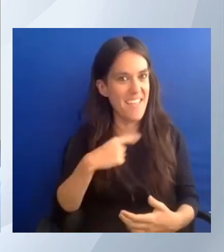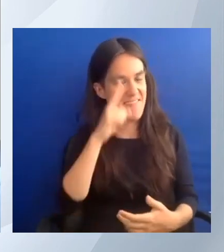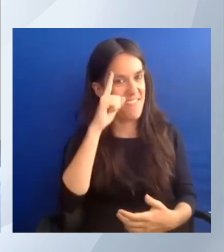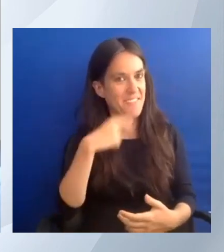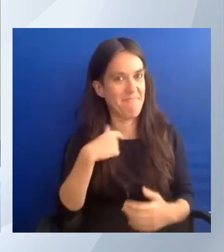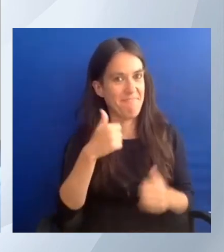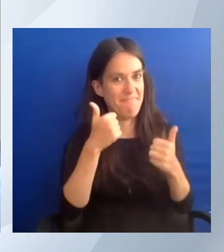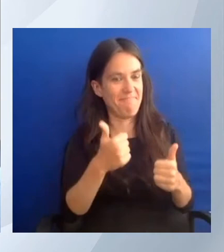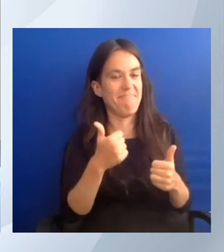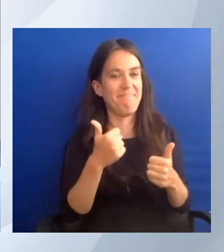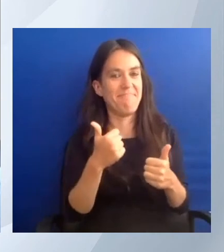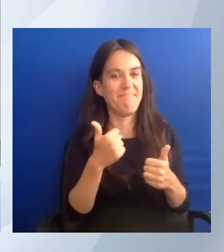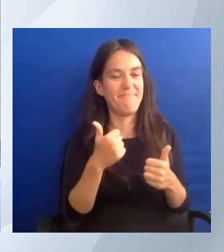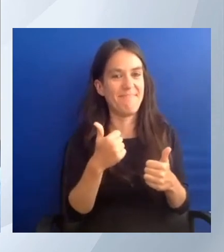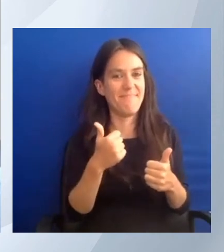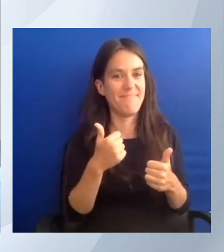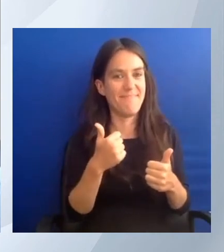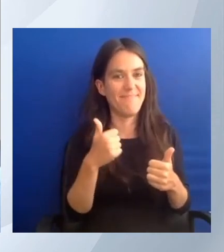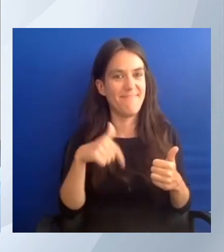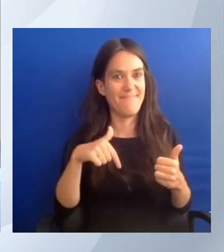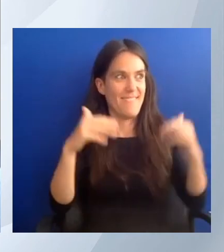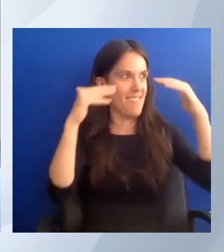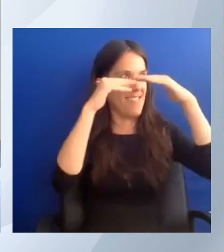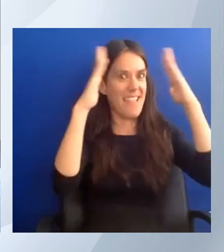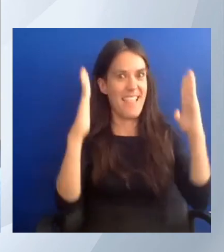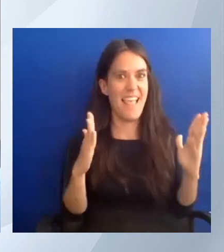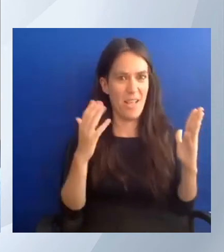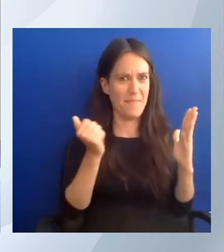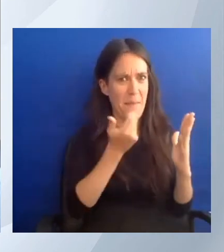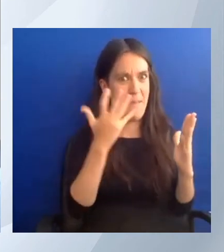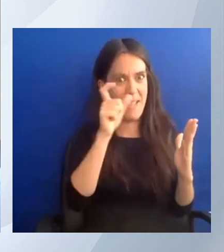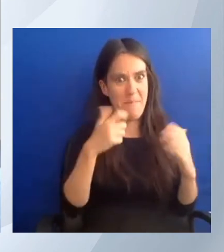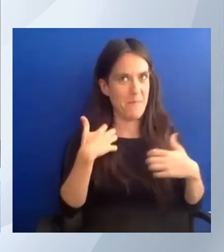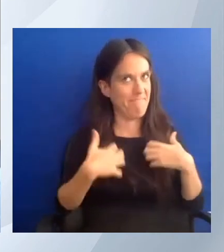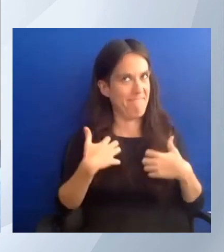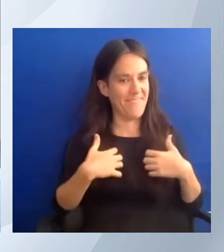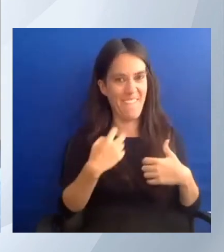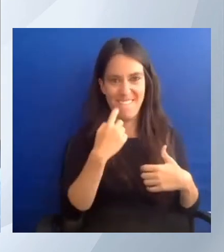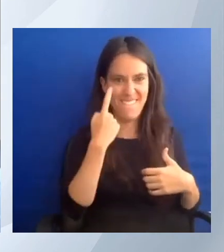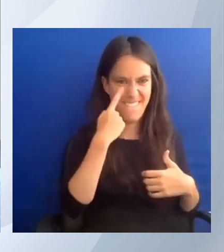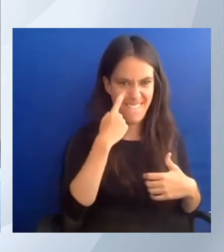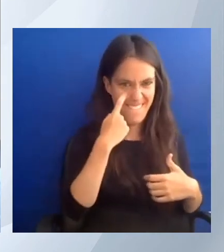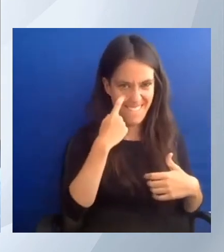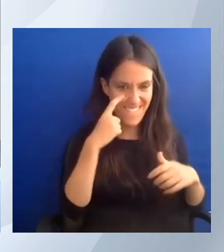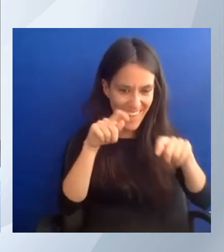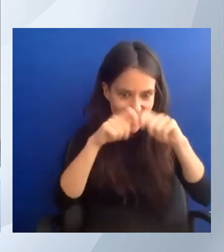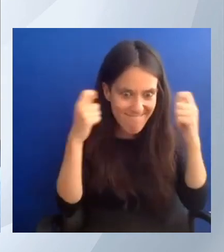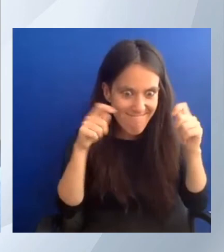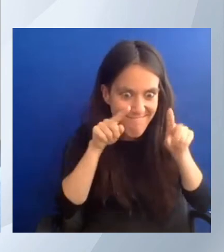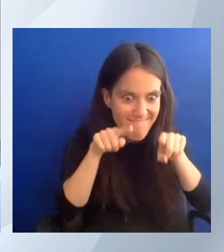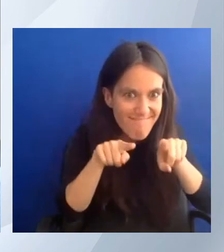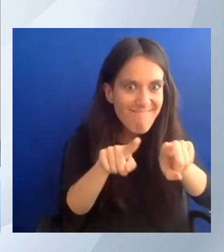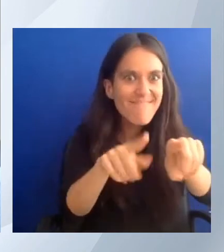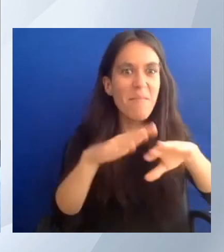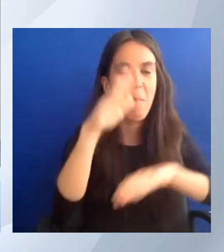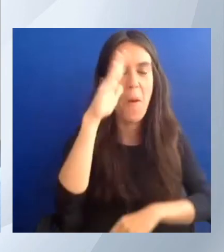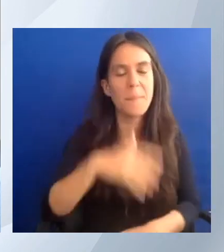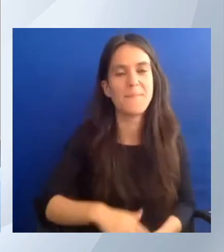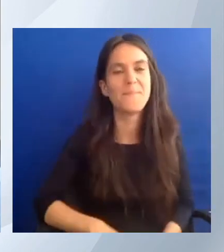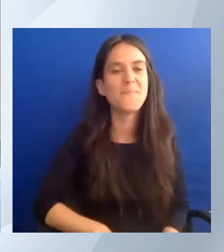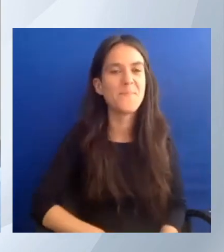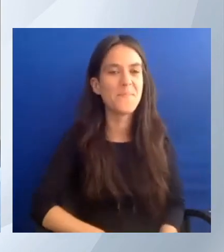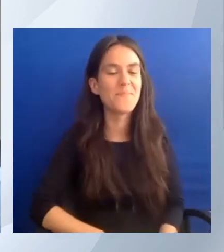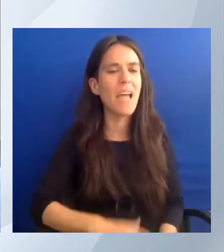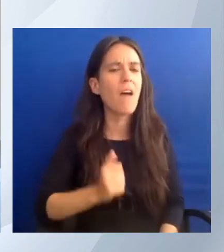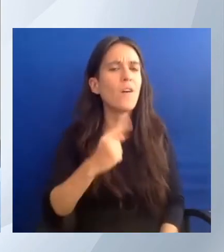Mark already in the house. He will check it out probably. So there's a